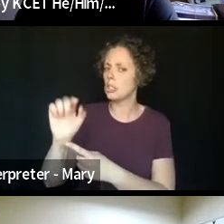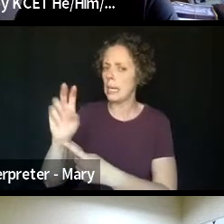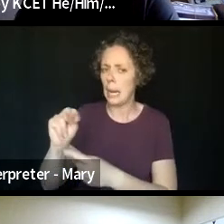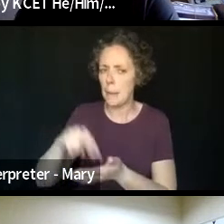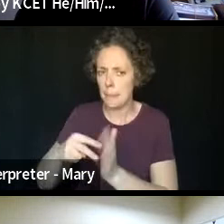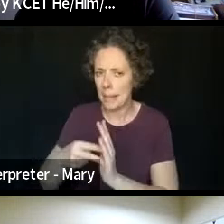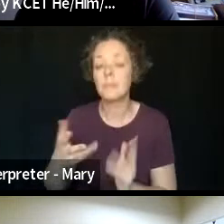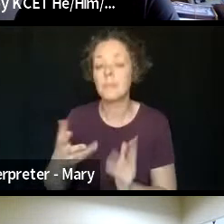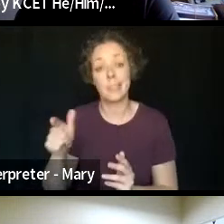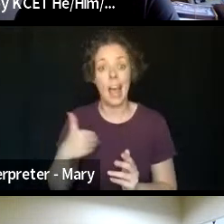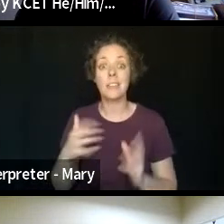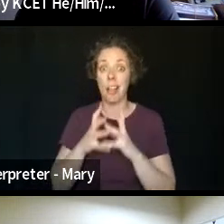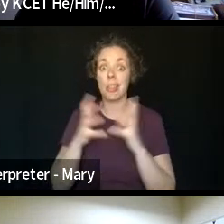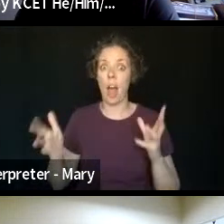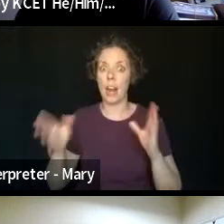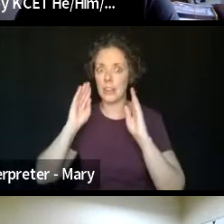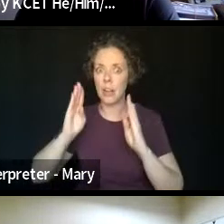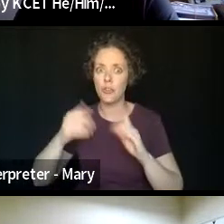attention as well.